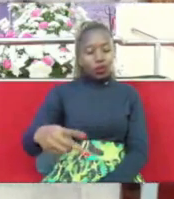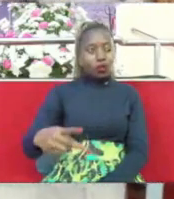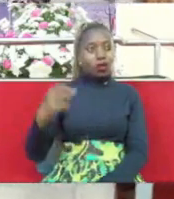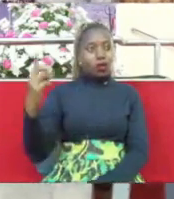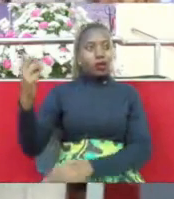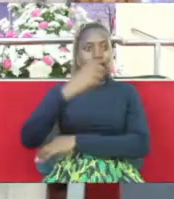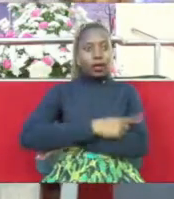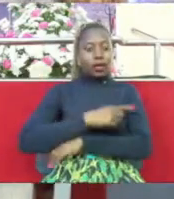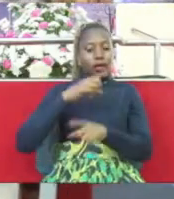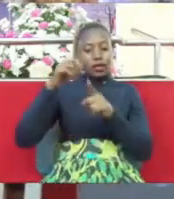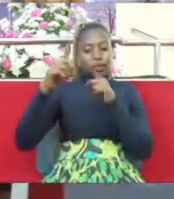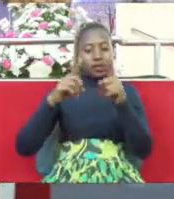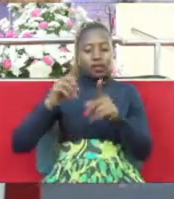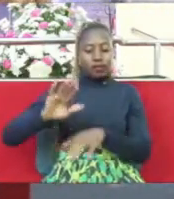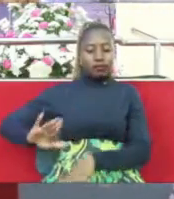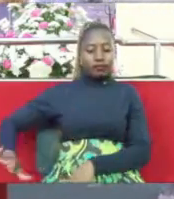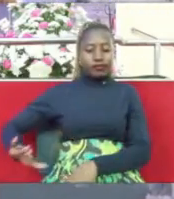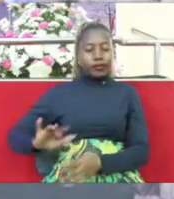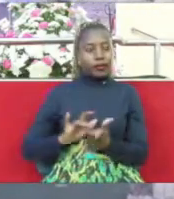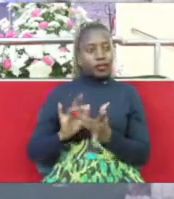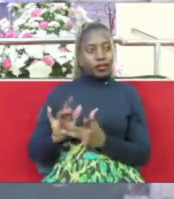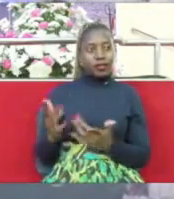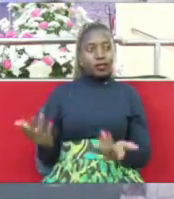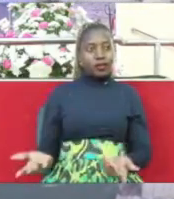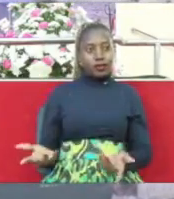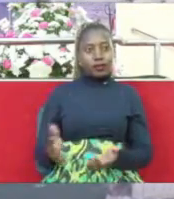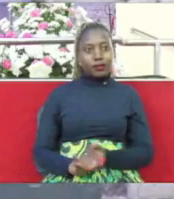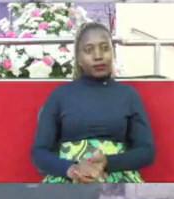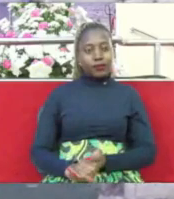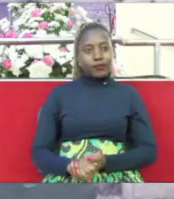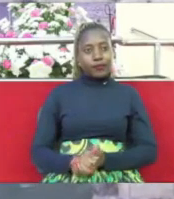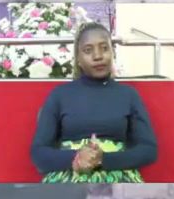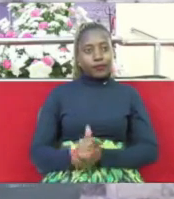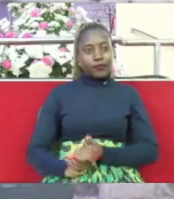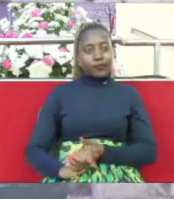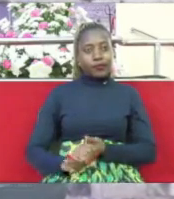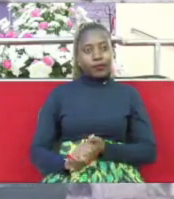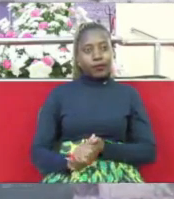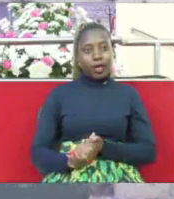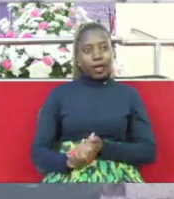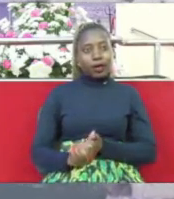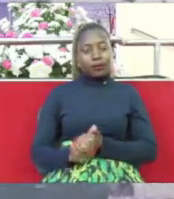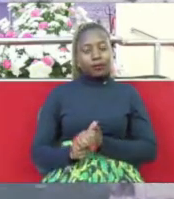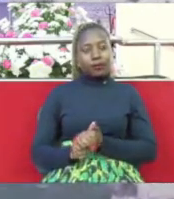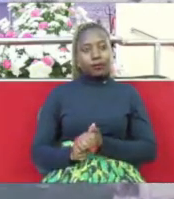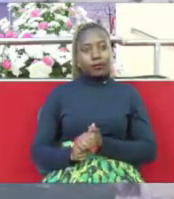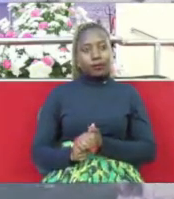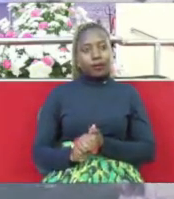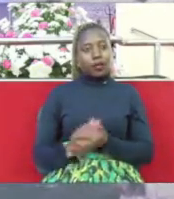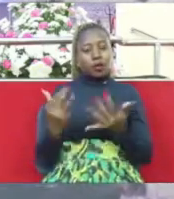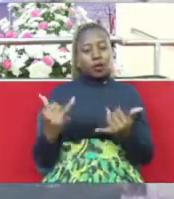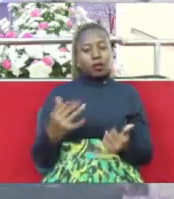leaving Jesus Christ behind. Waliondoka kwa safari ya siku nzima wakimwacha Yesu nyuma. And so as it were they lost